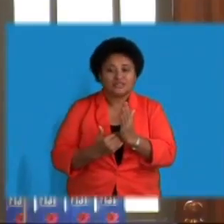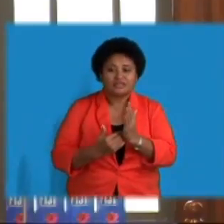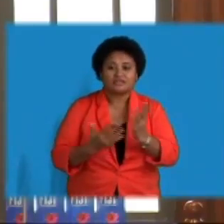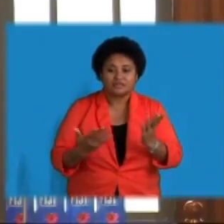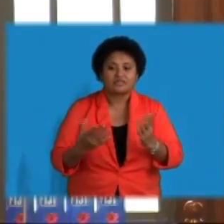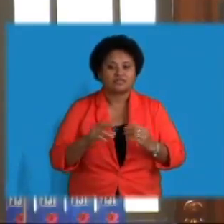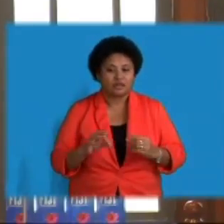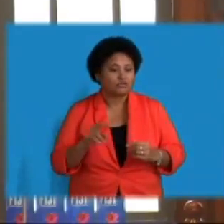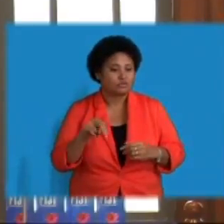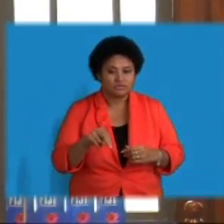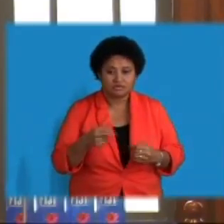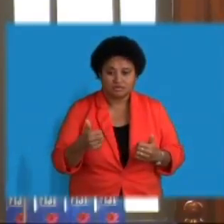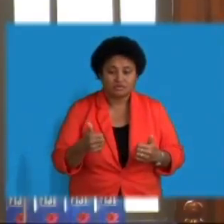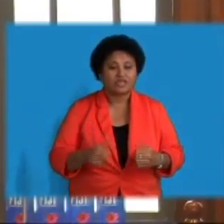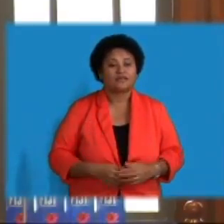had, the government is